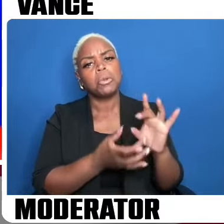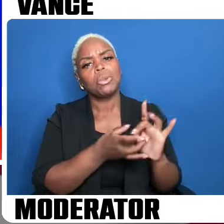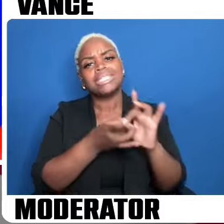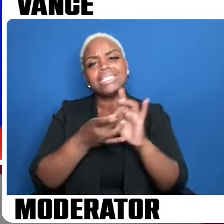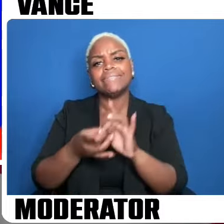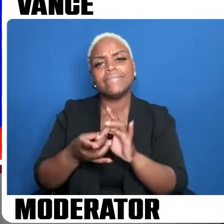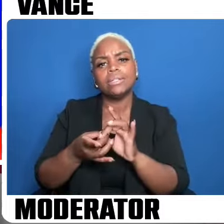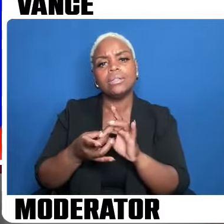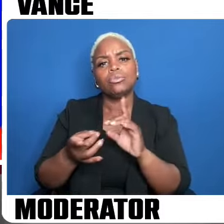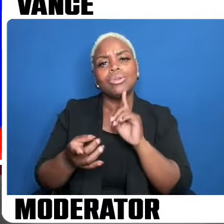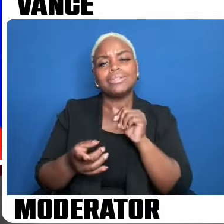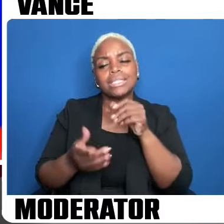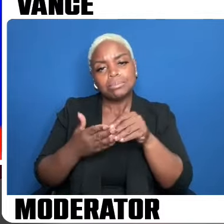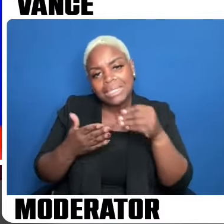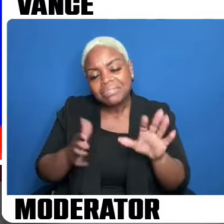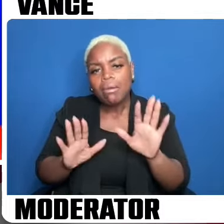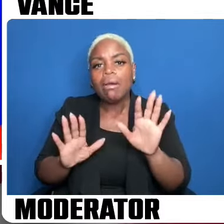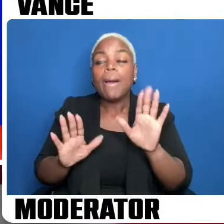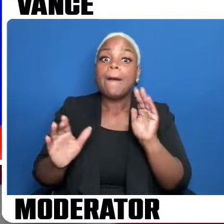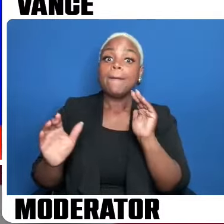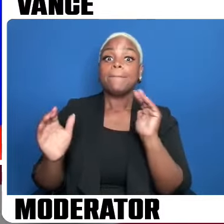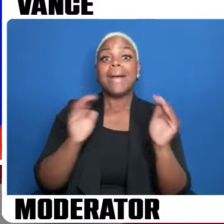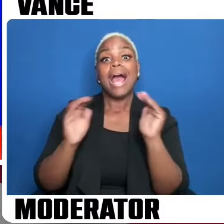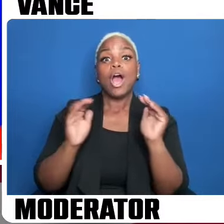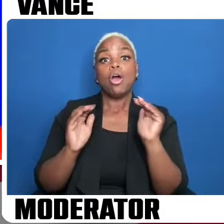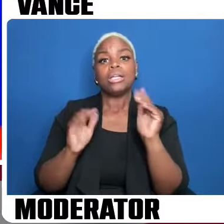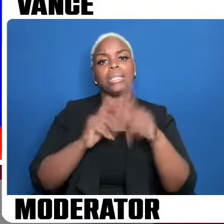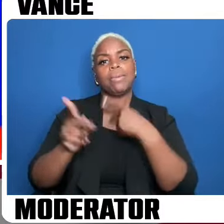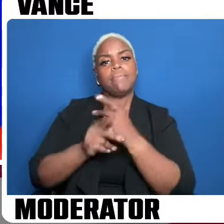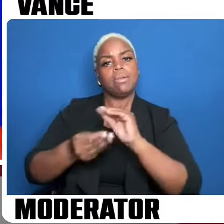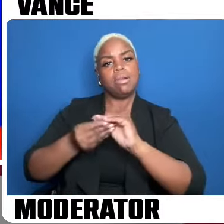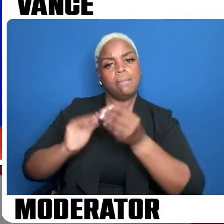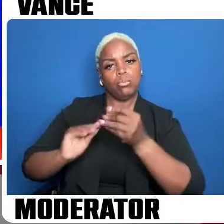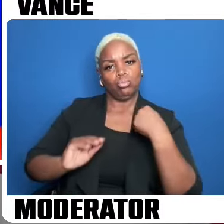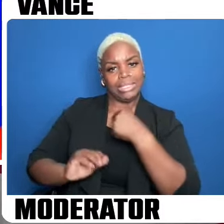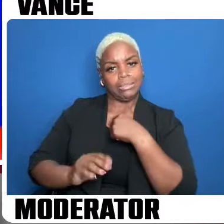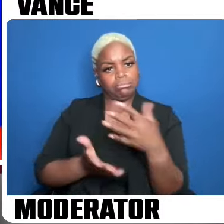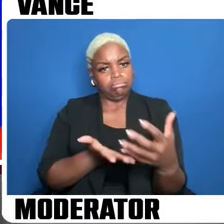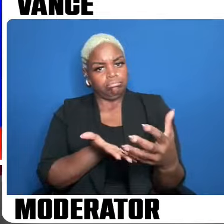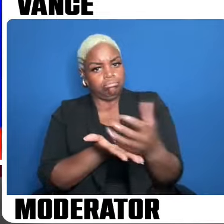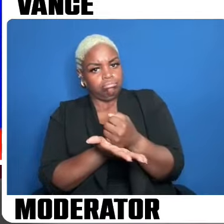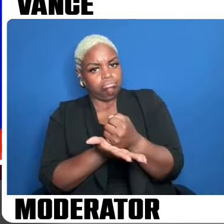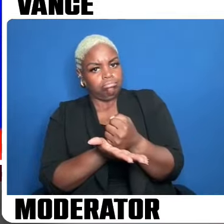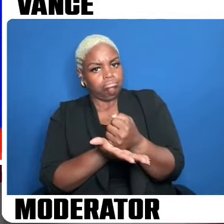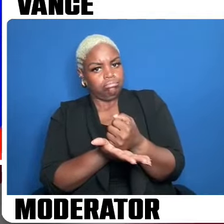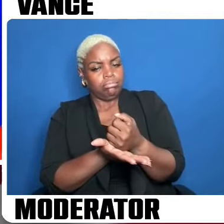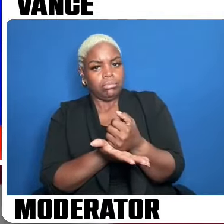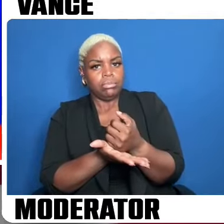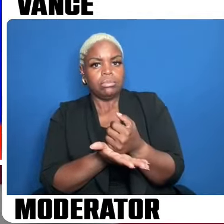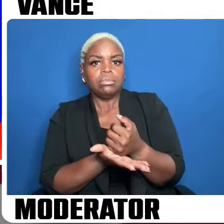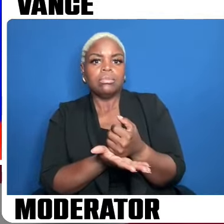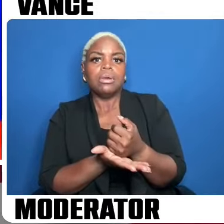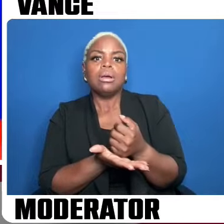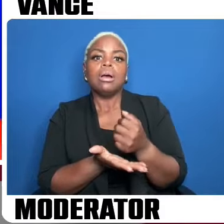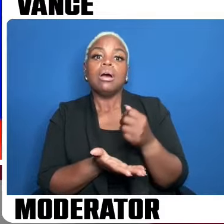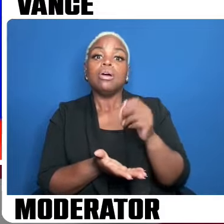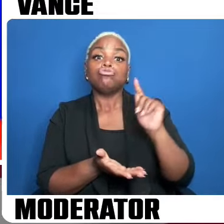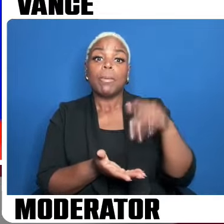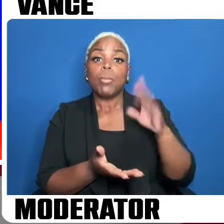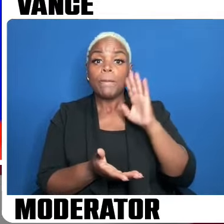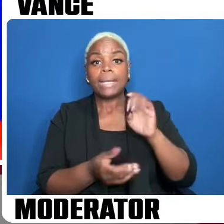in. Is President Trump committed to the $5,000 per child tax credit that you have described? You have 1